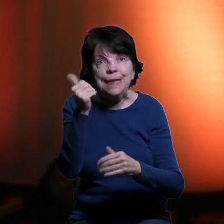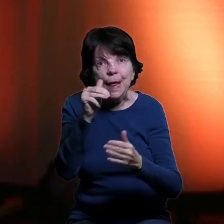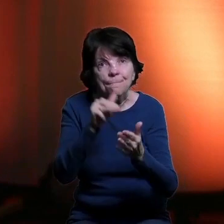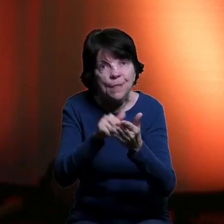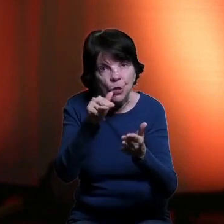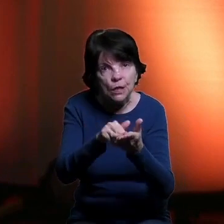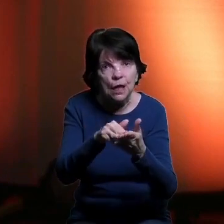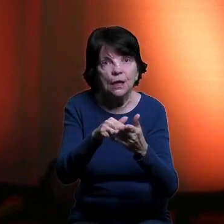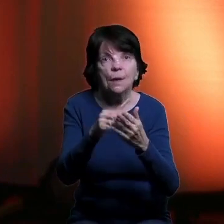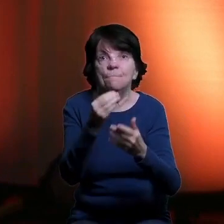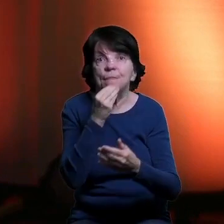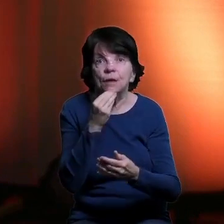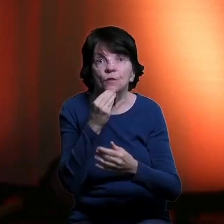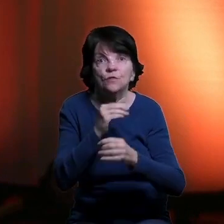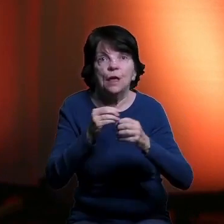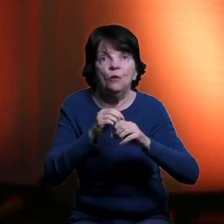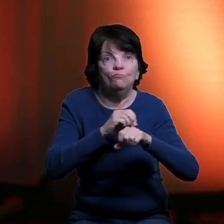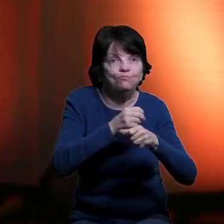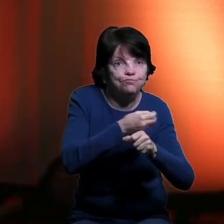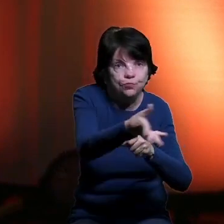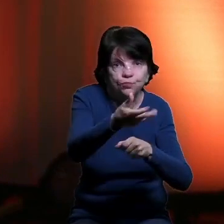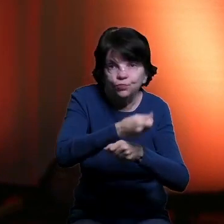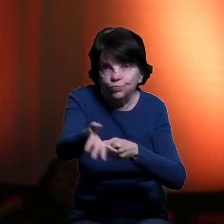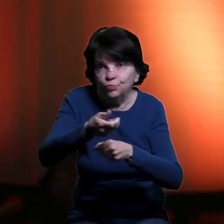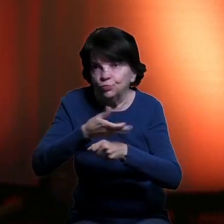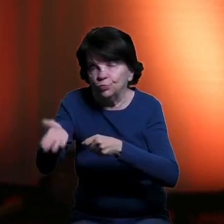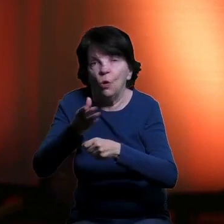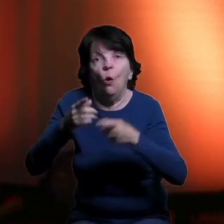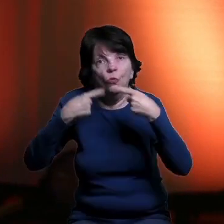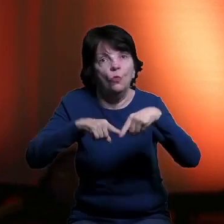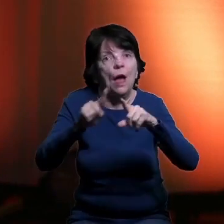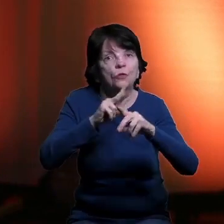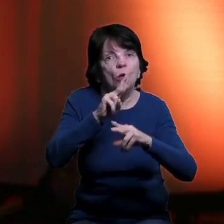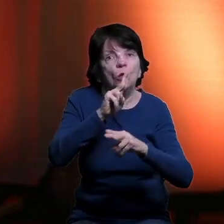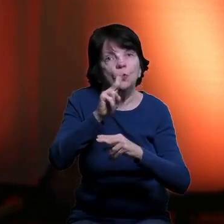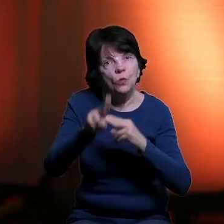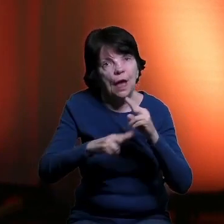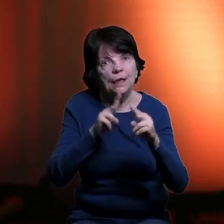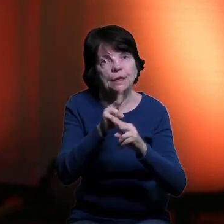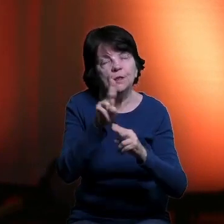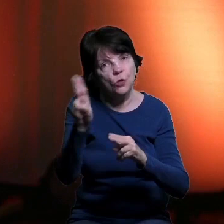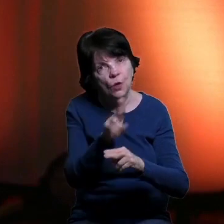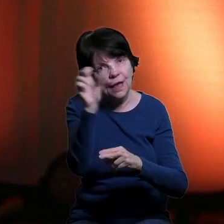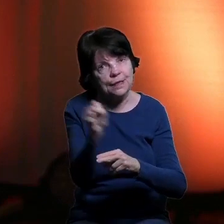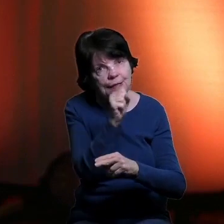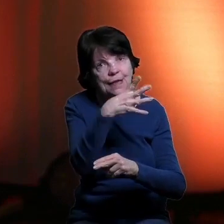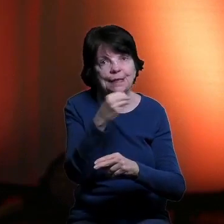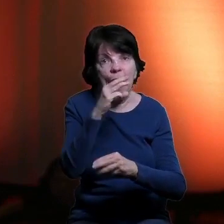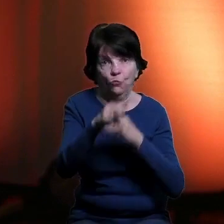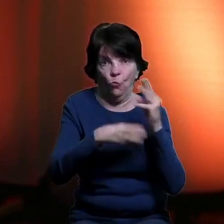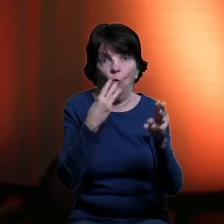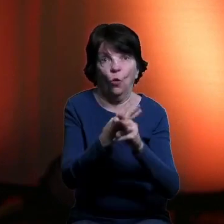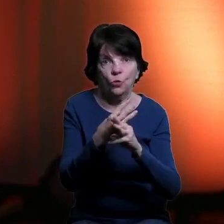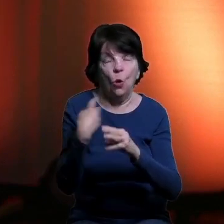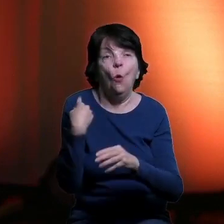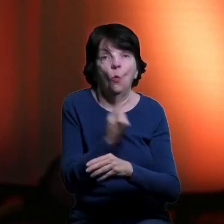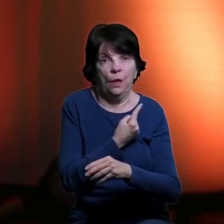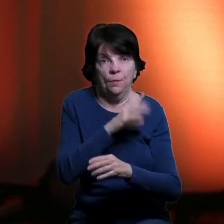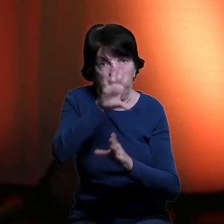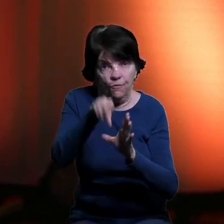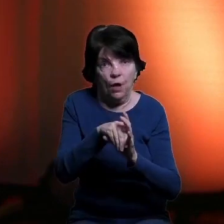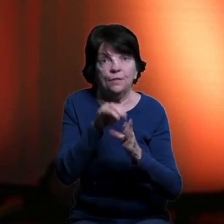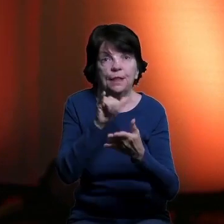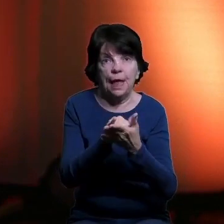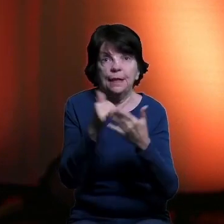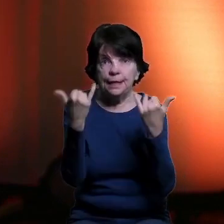States and the world. And we are now going towards another 10 million meals. And we can be a part of that today. I